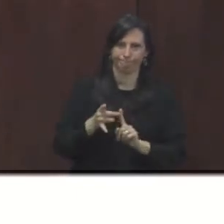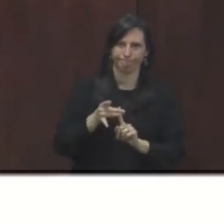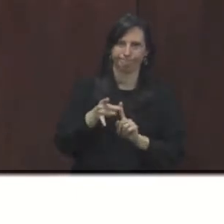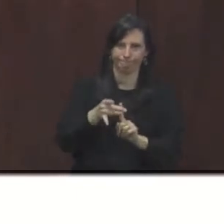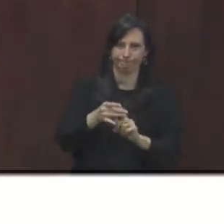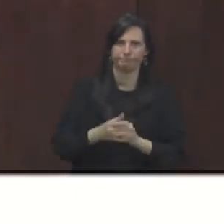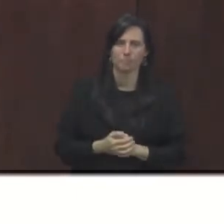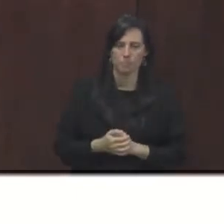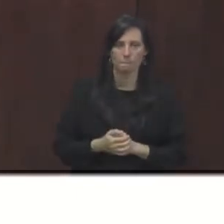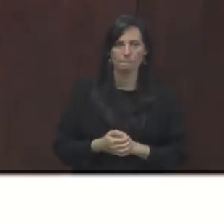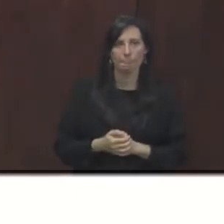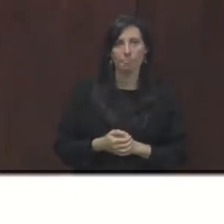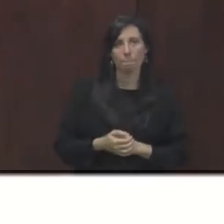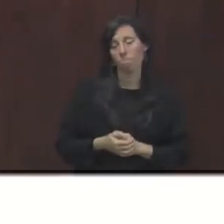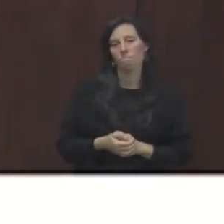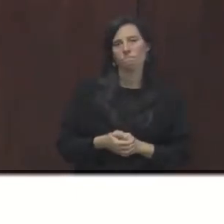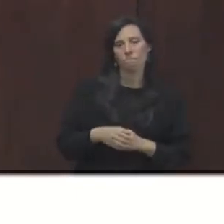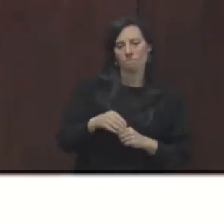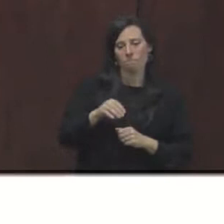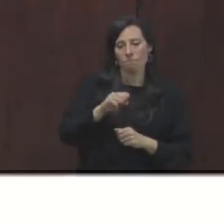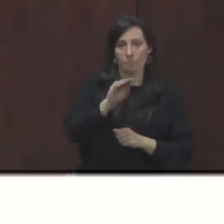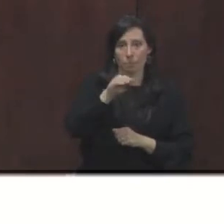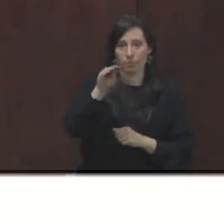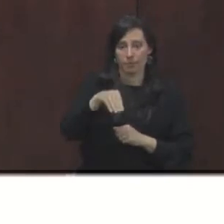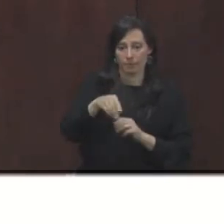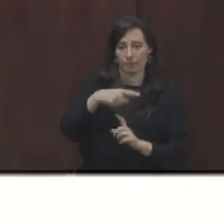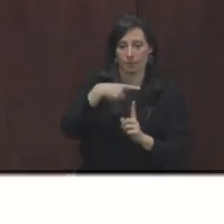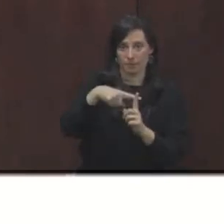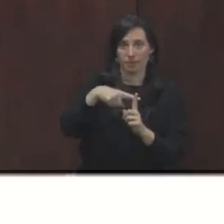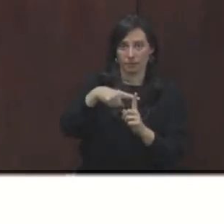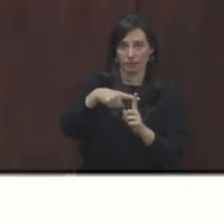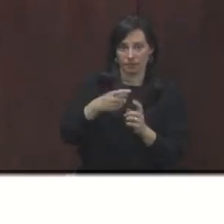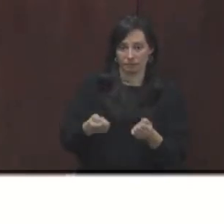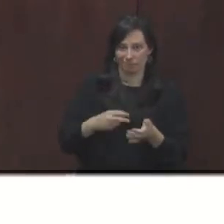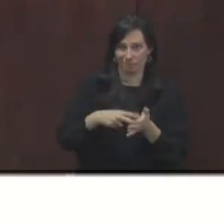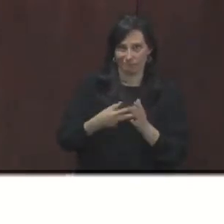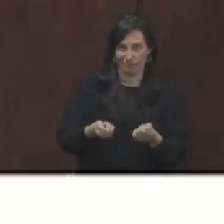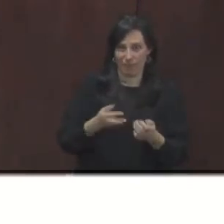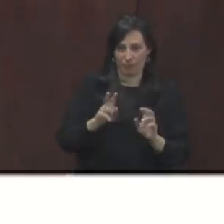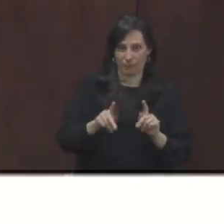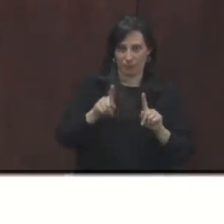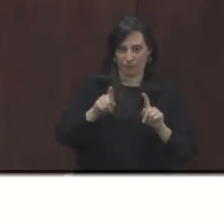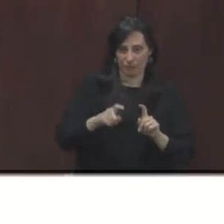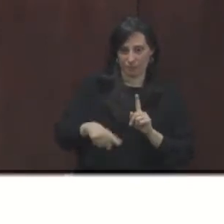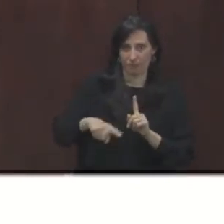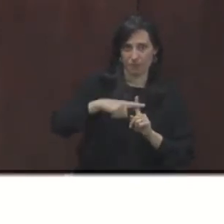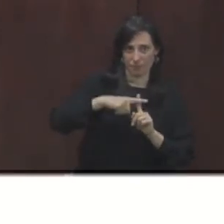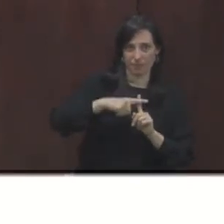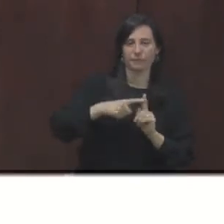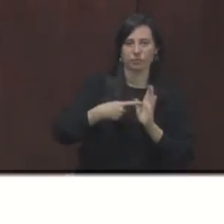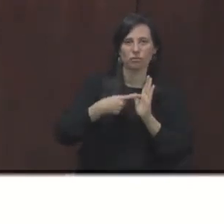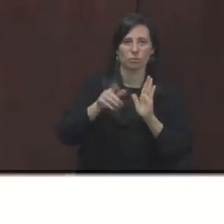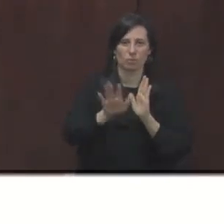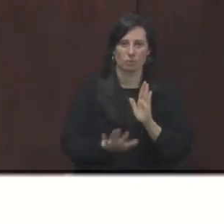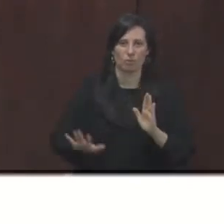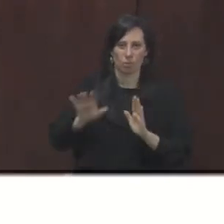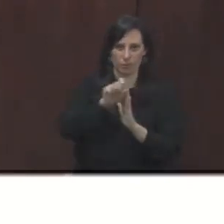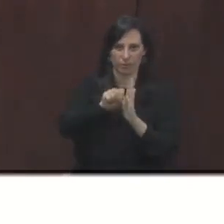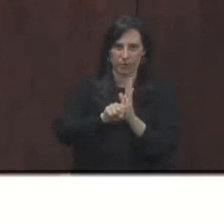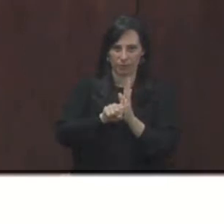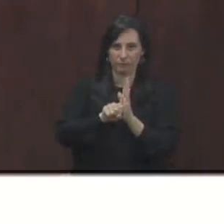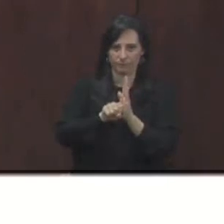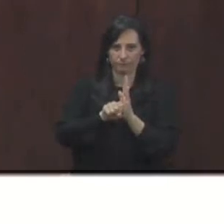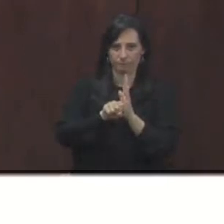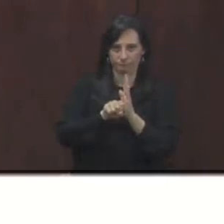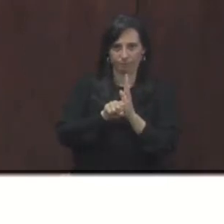Percent positivity across the state. What you're seeing now is the statewide percent positivity graph, and that percent positivity across the